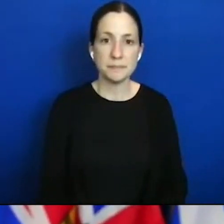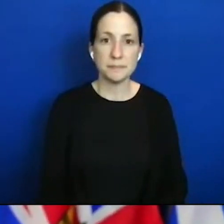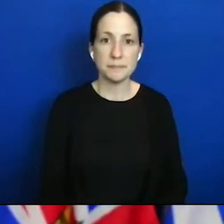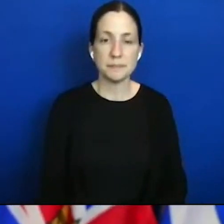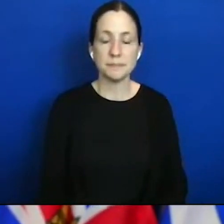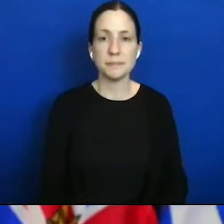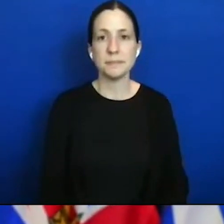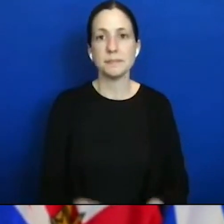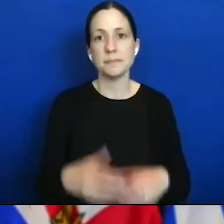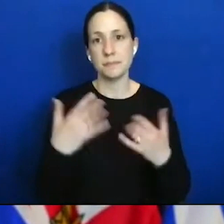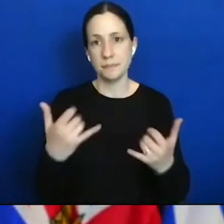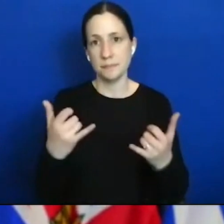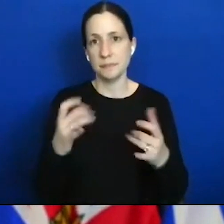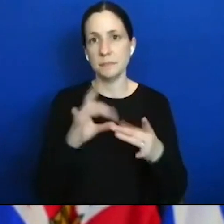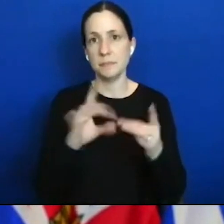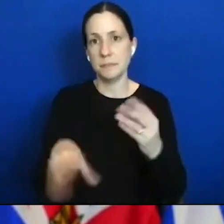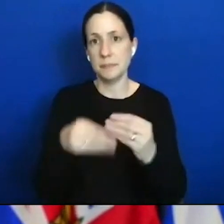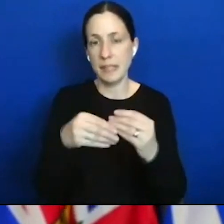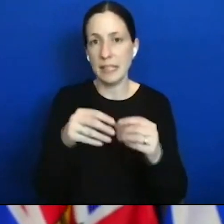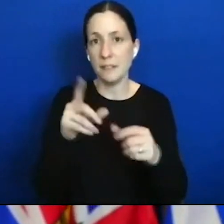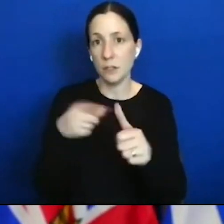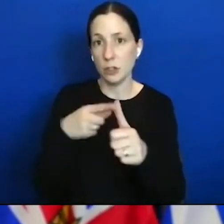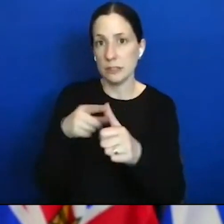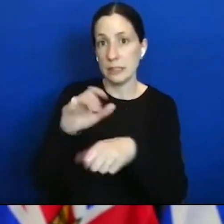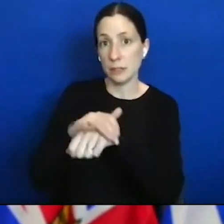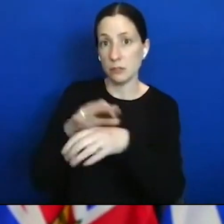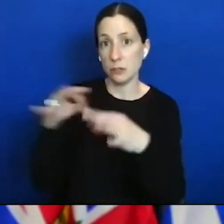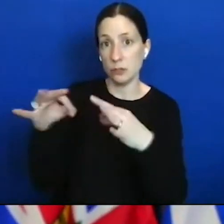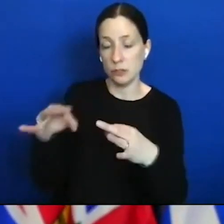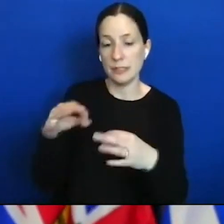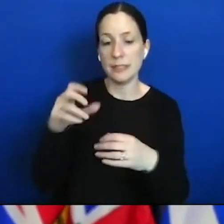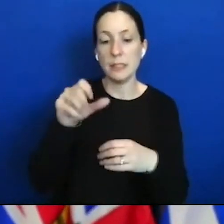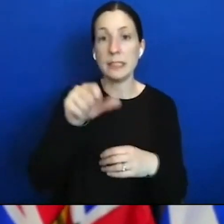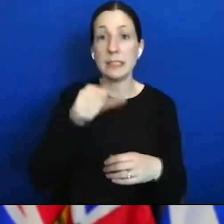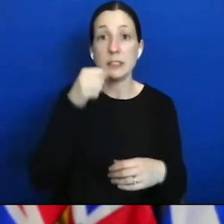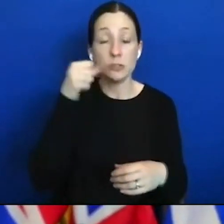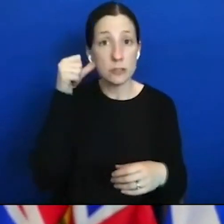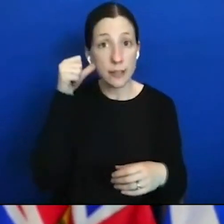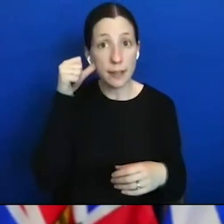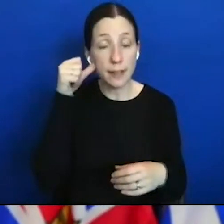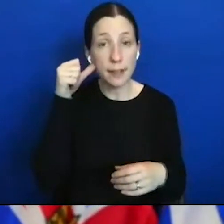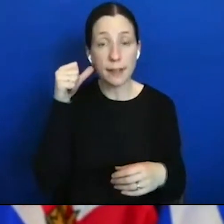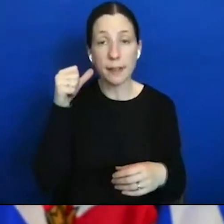And just for your information in English, Tanya, yesterday